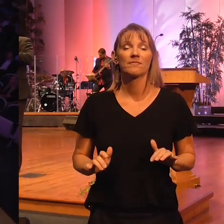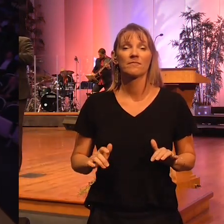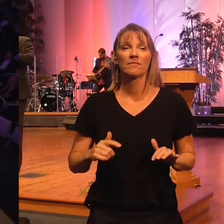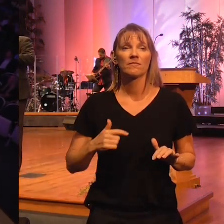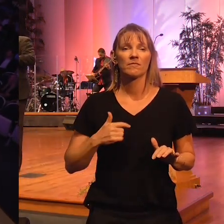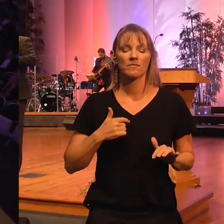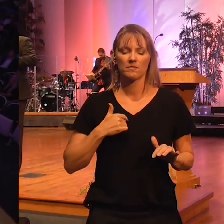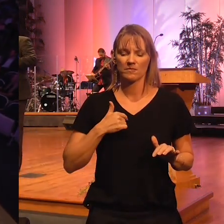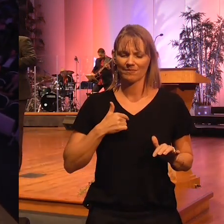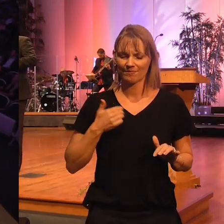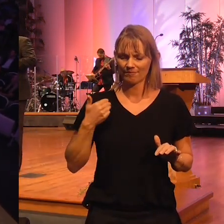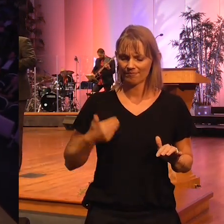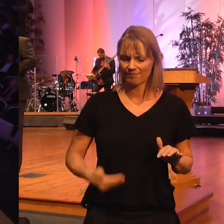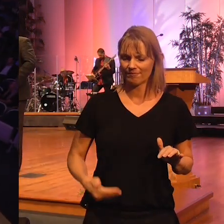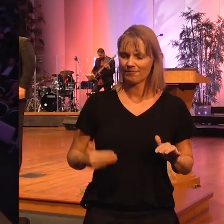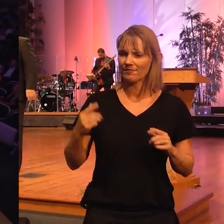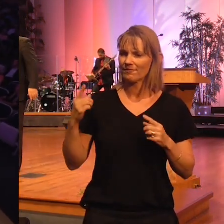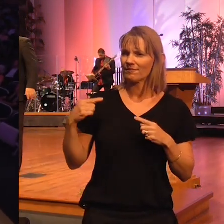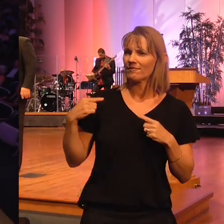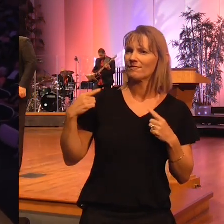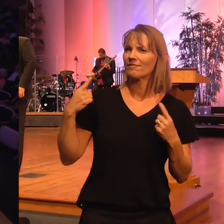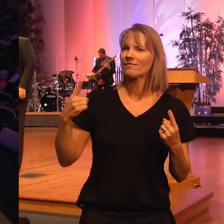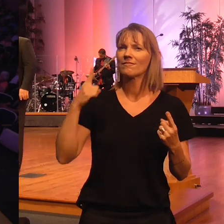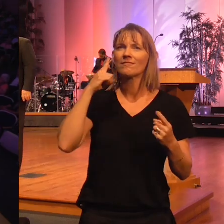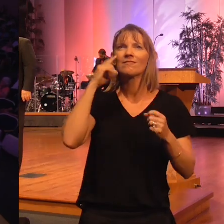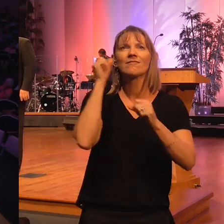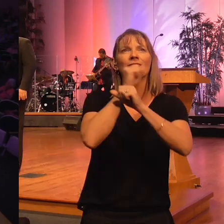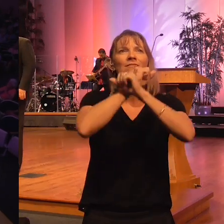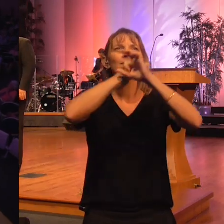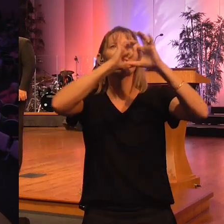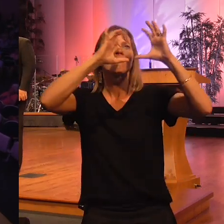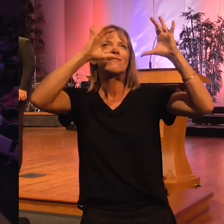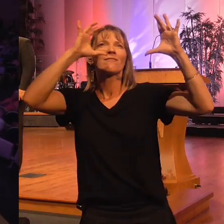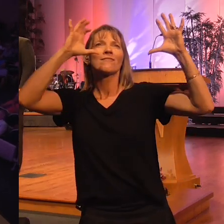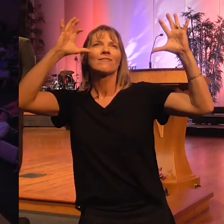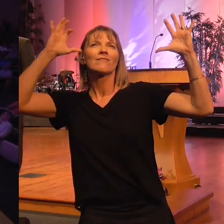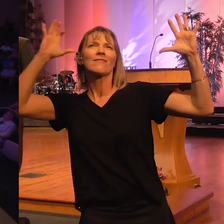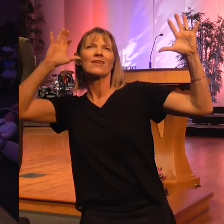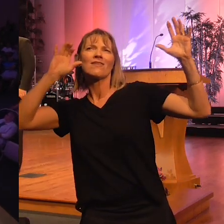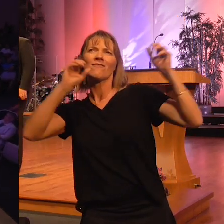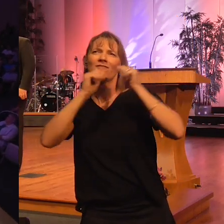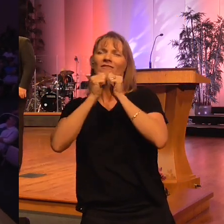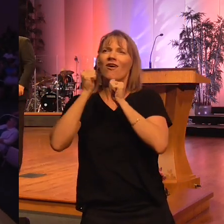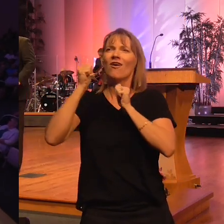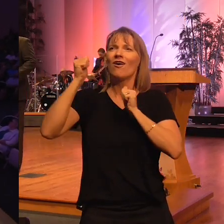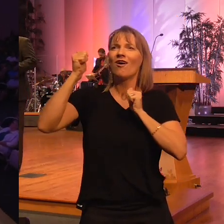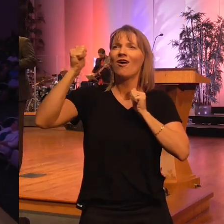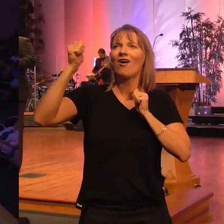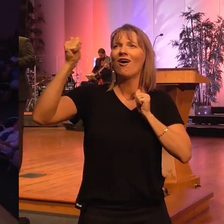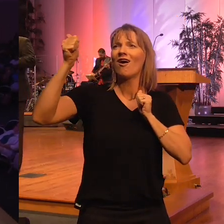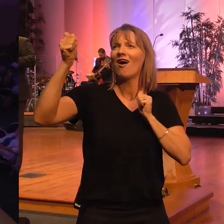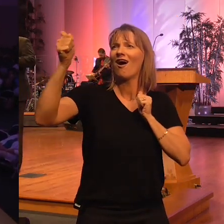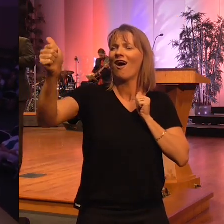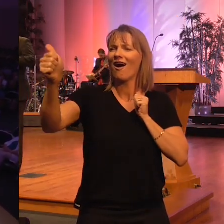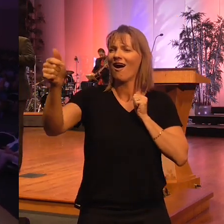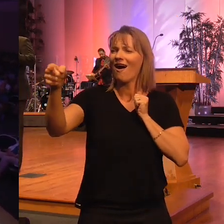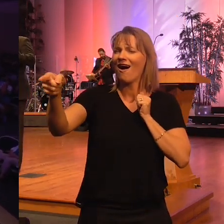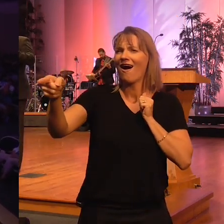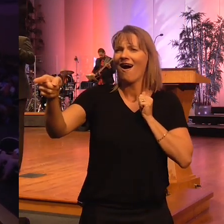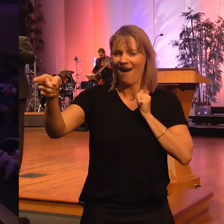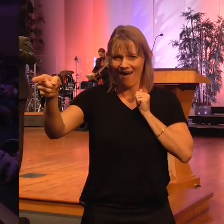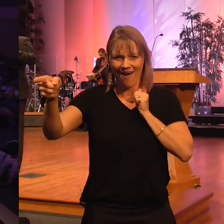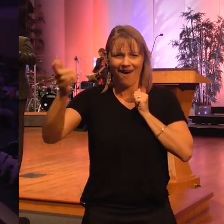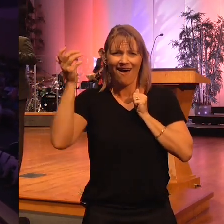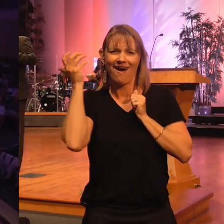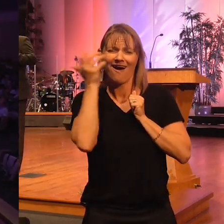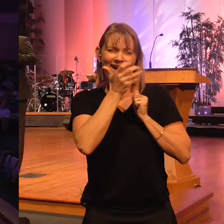I have often dreamed of a far-off place where a